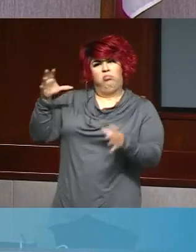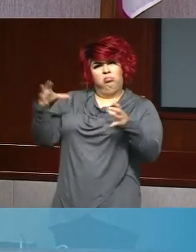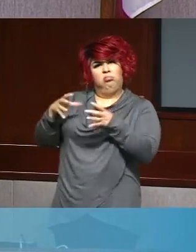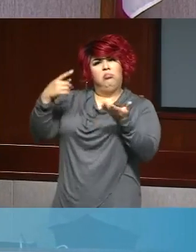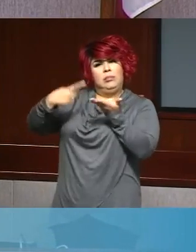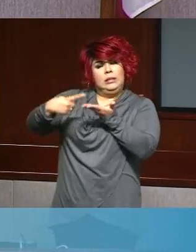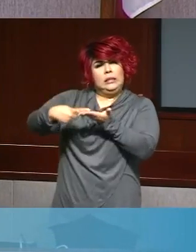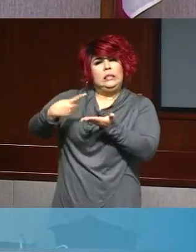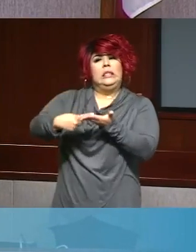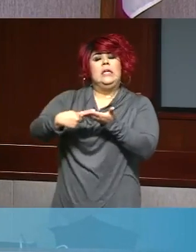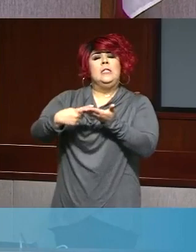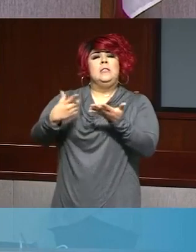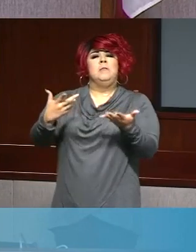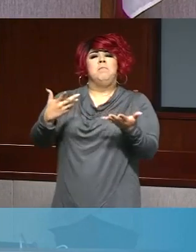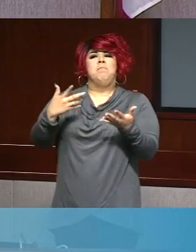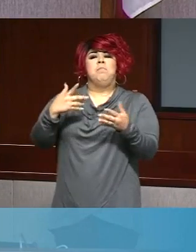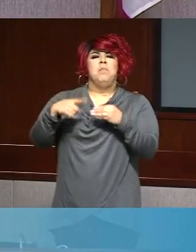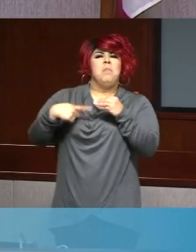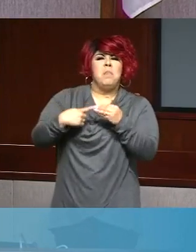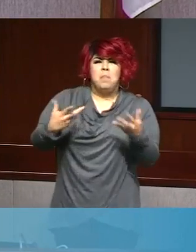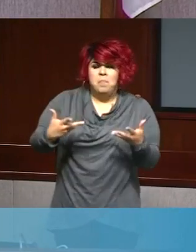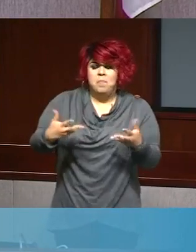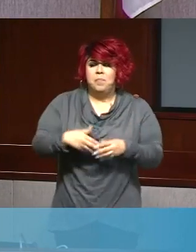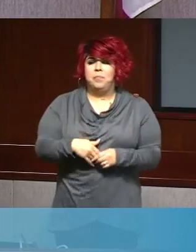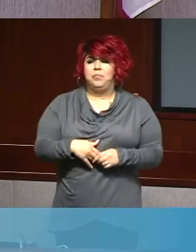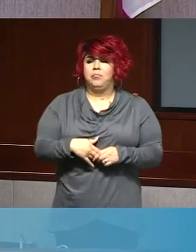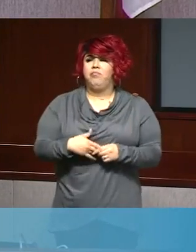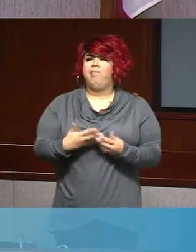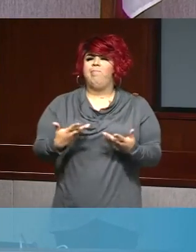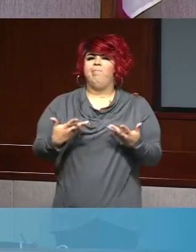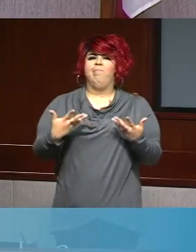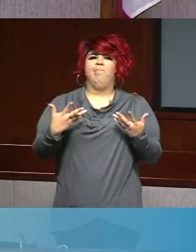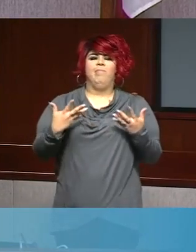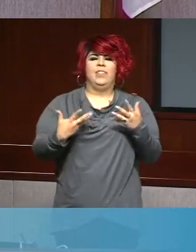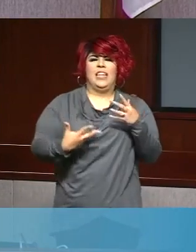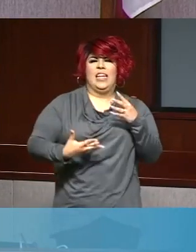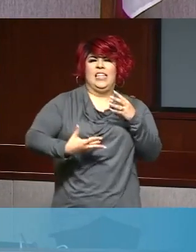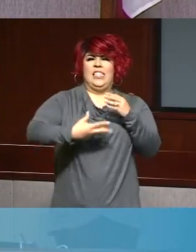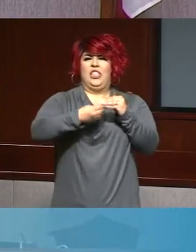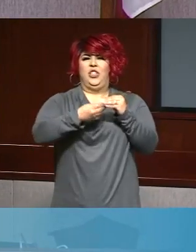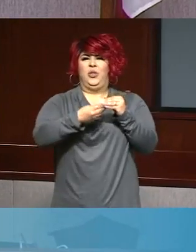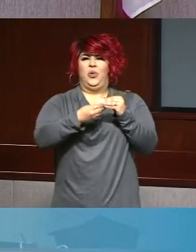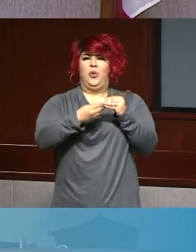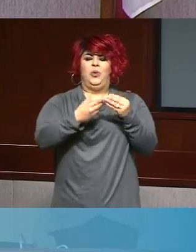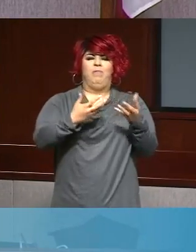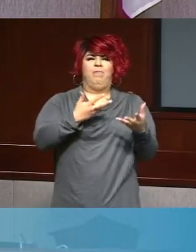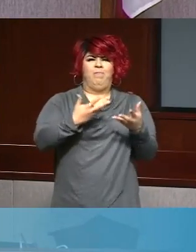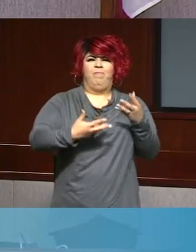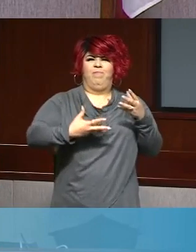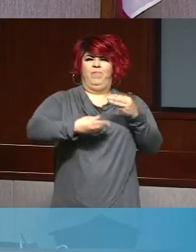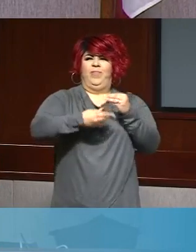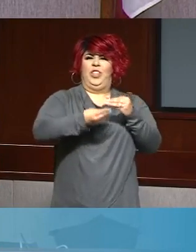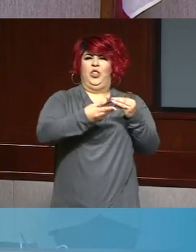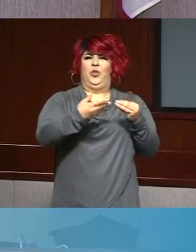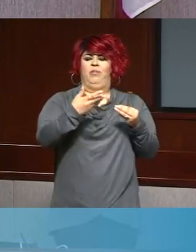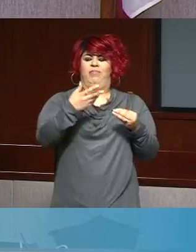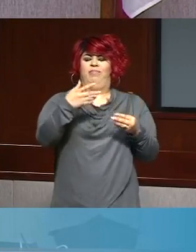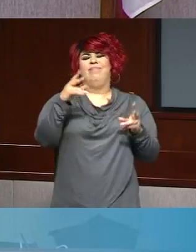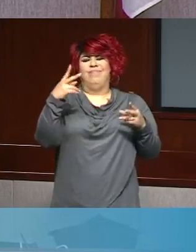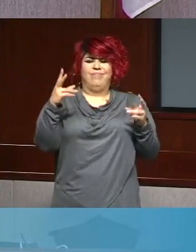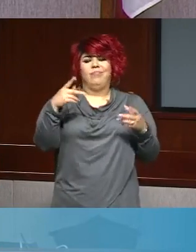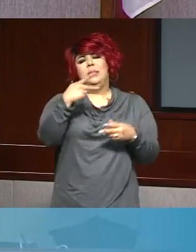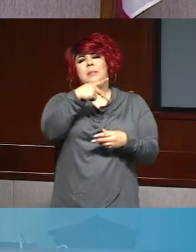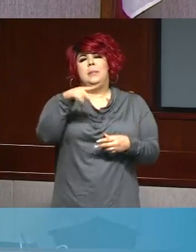an additional practice under the Kern Recovers program. This is